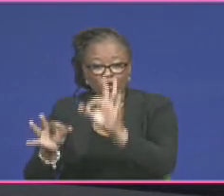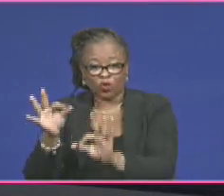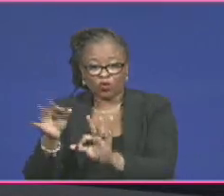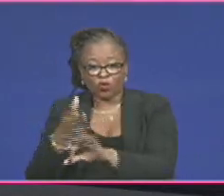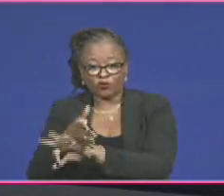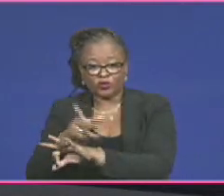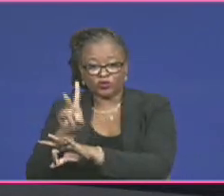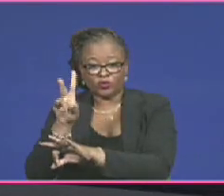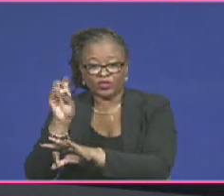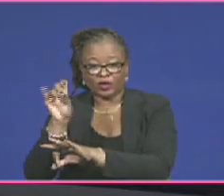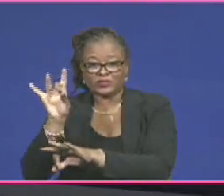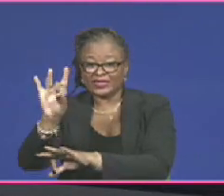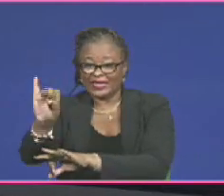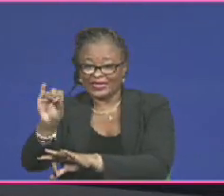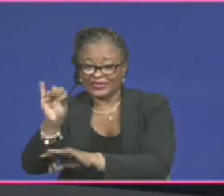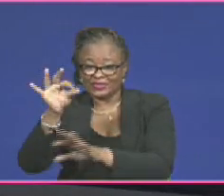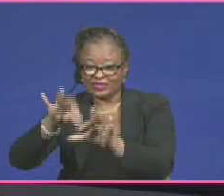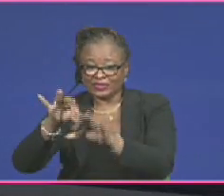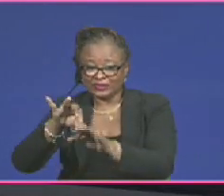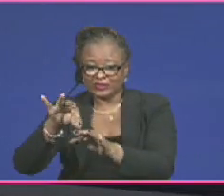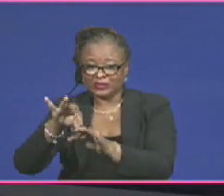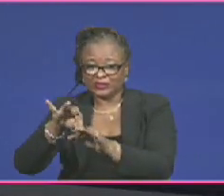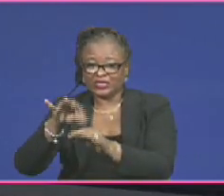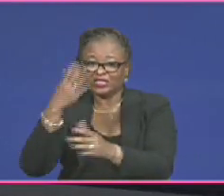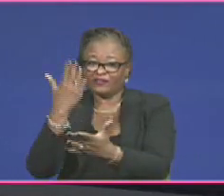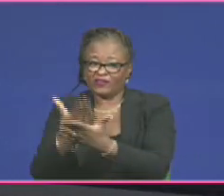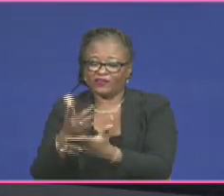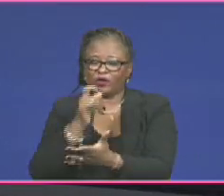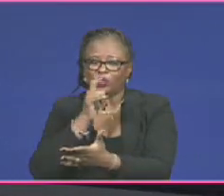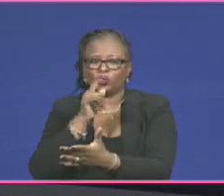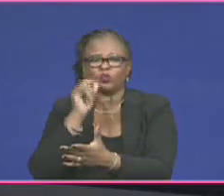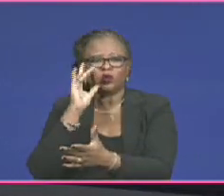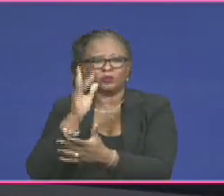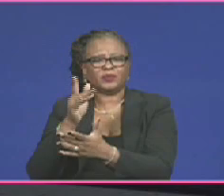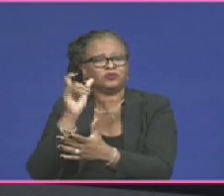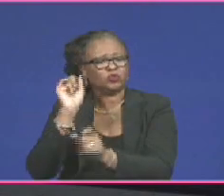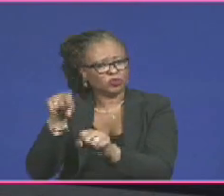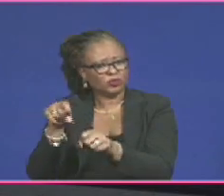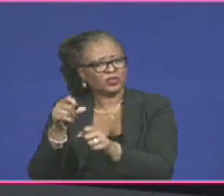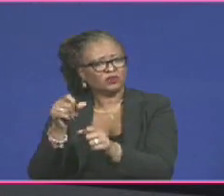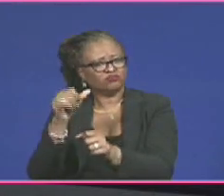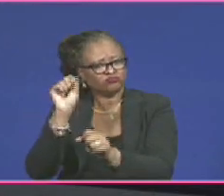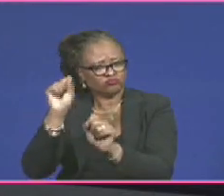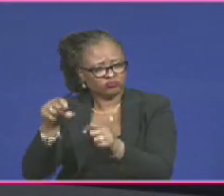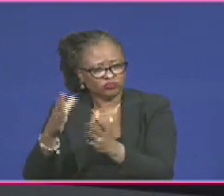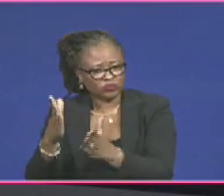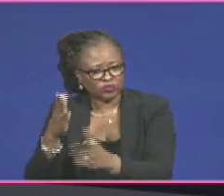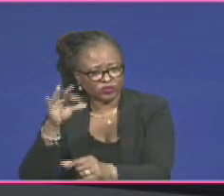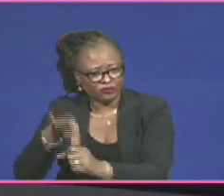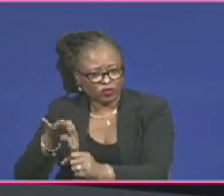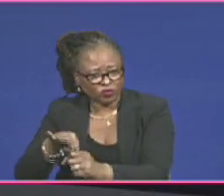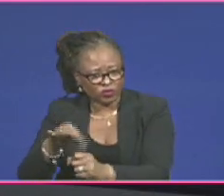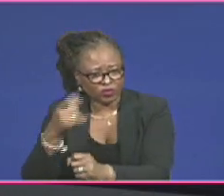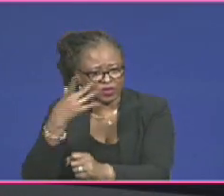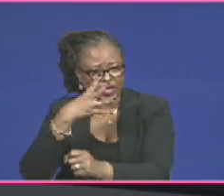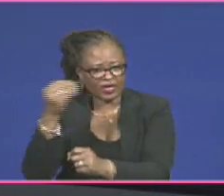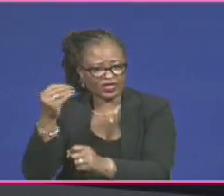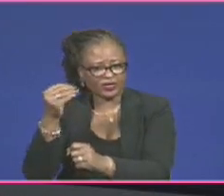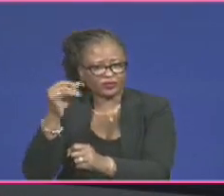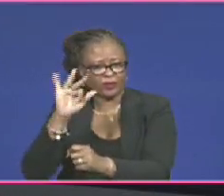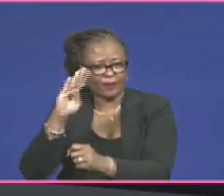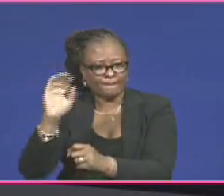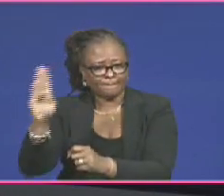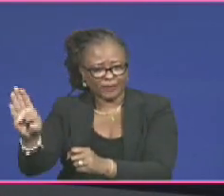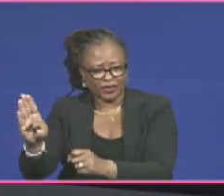the 2008 elections to verify who would be eligible to vote. Now, Wellington Miller was successful in his bid